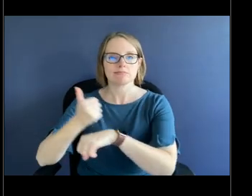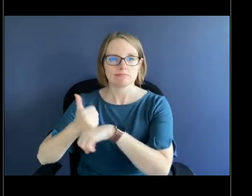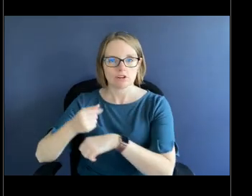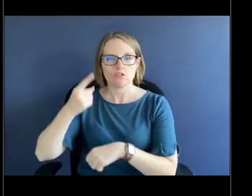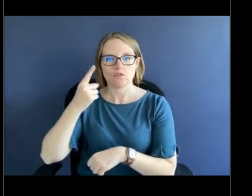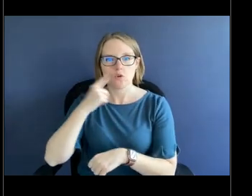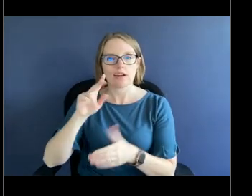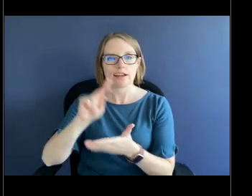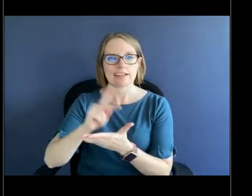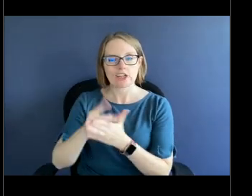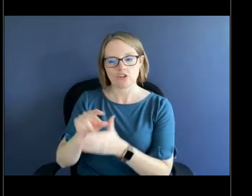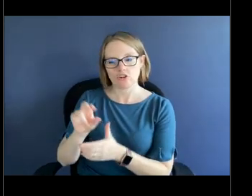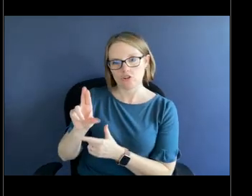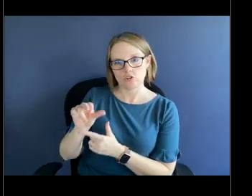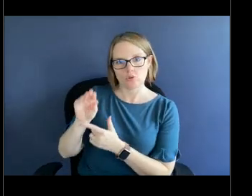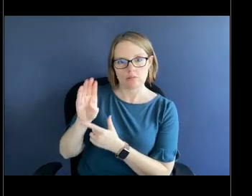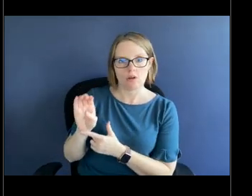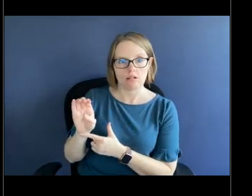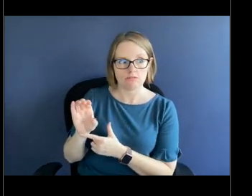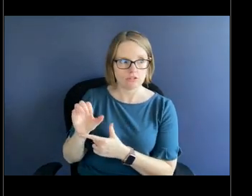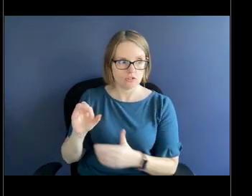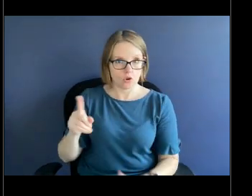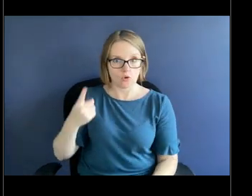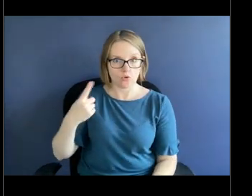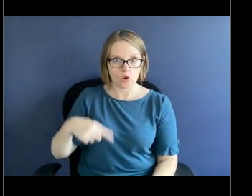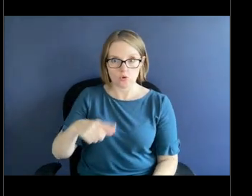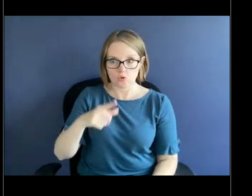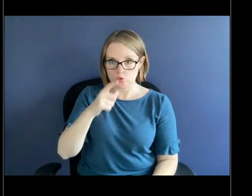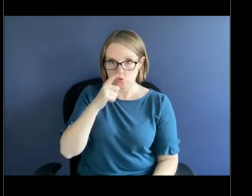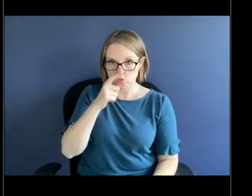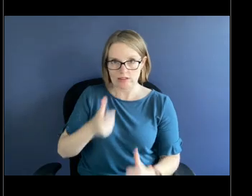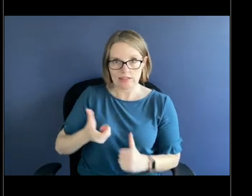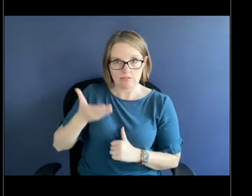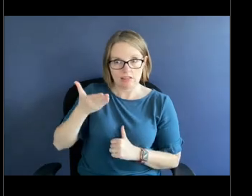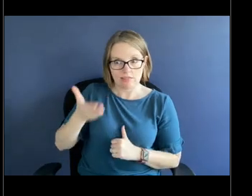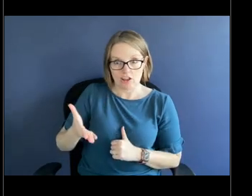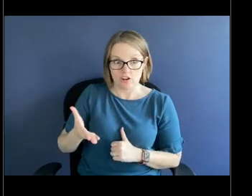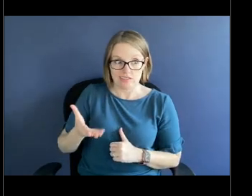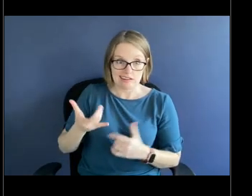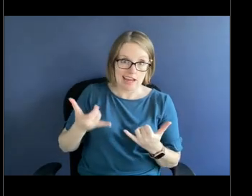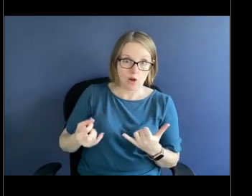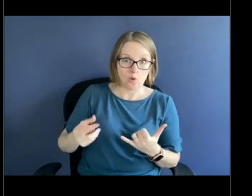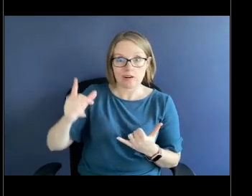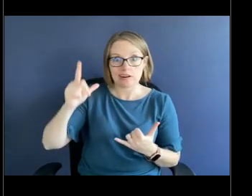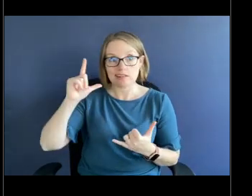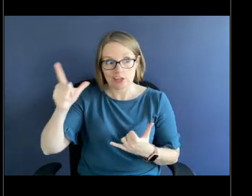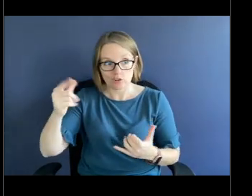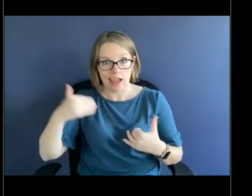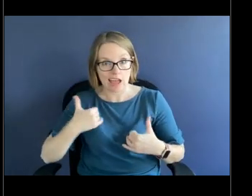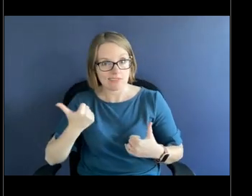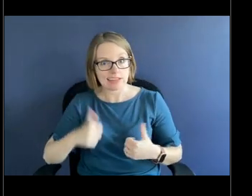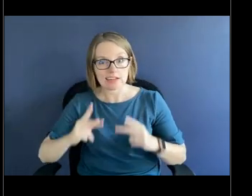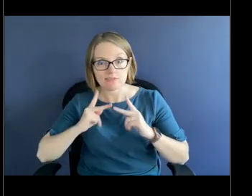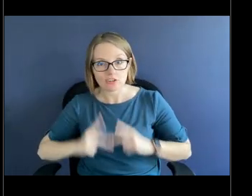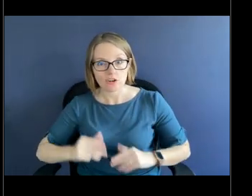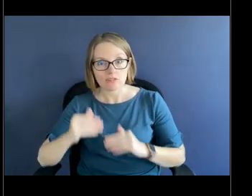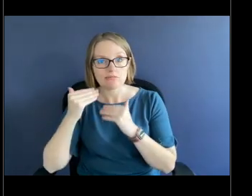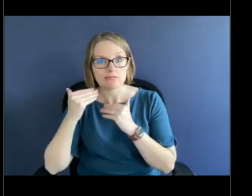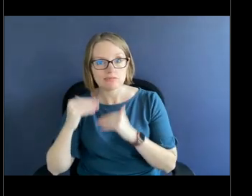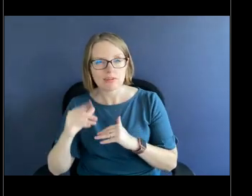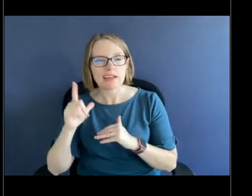usable kitchens, so residents who may currently or in the future have a physical limitation may